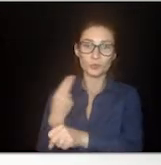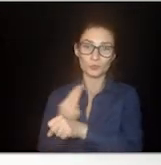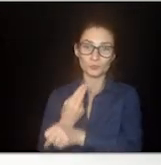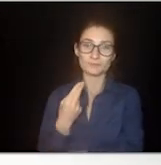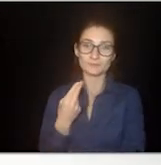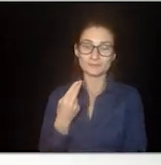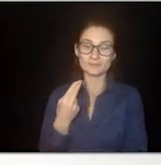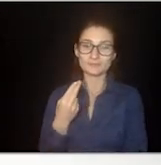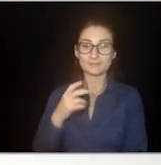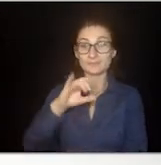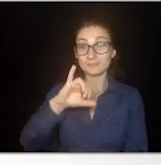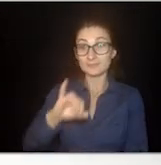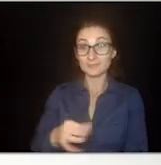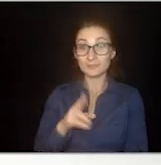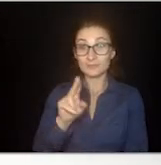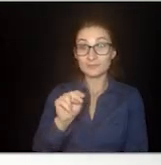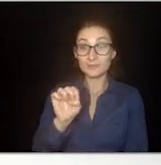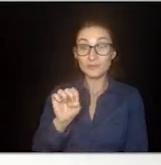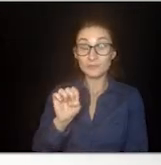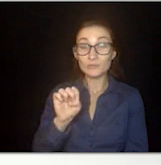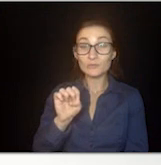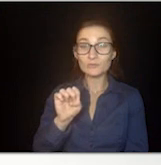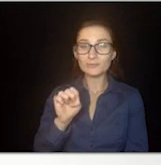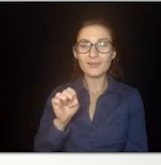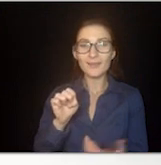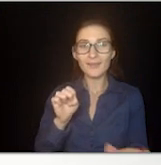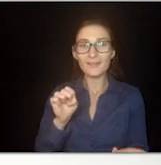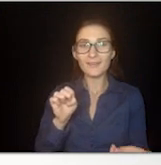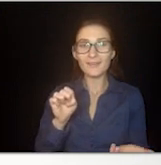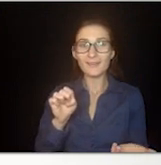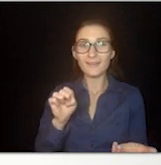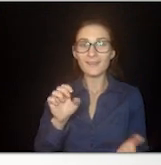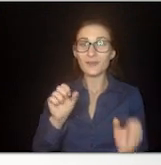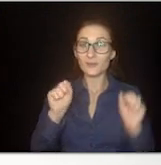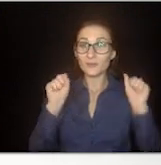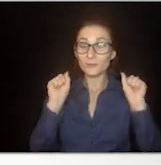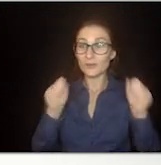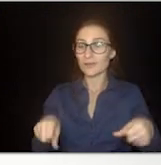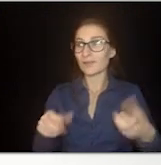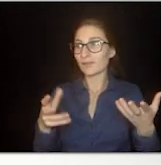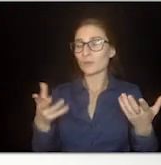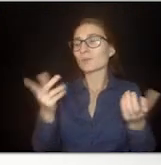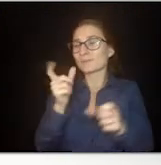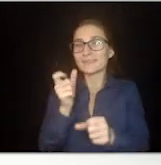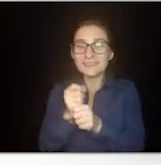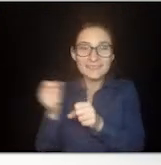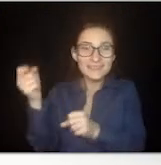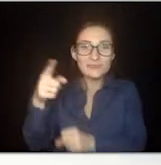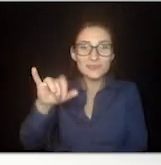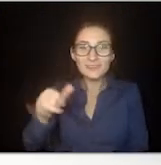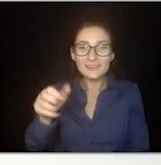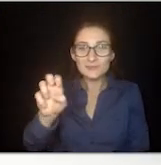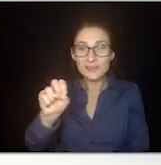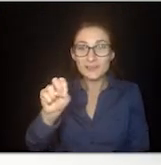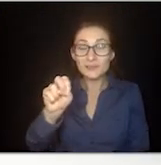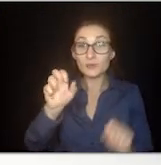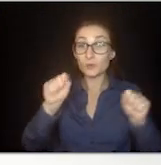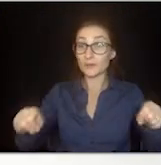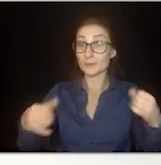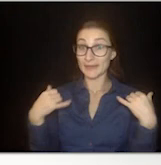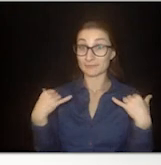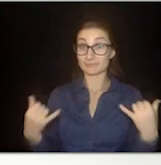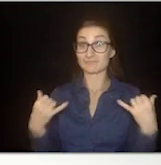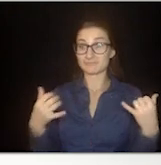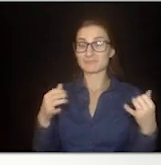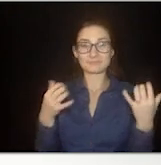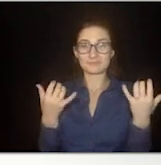use. Because by June, you can be where you are now, or next January, you can